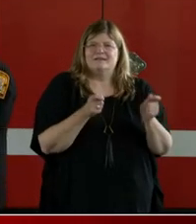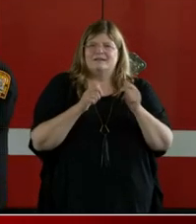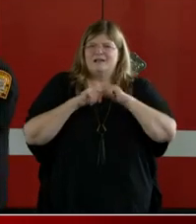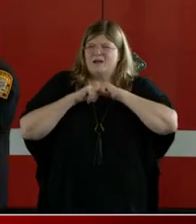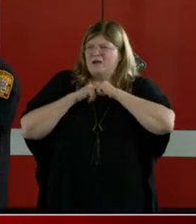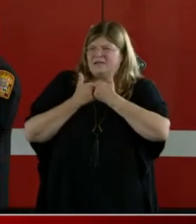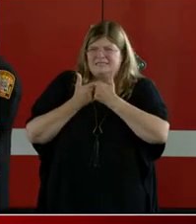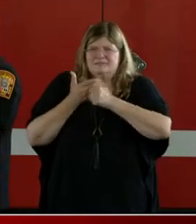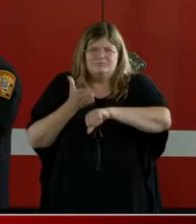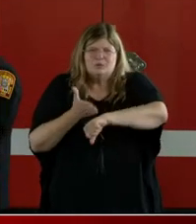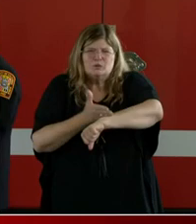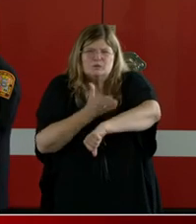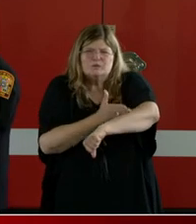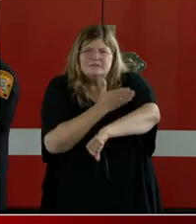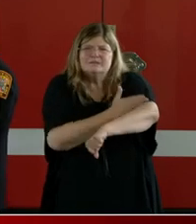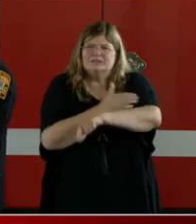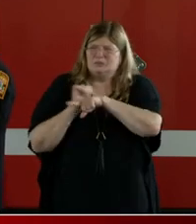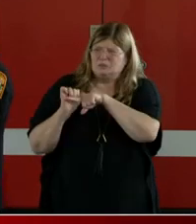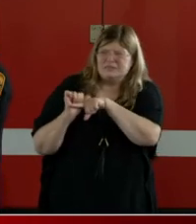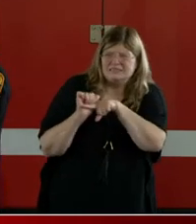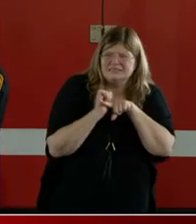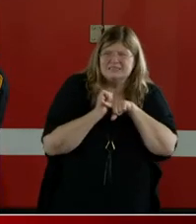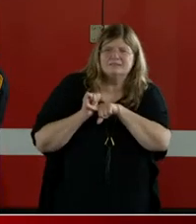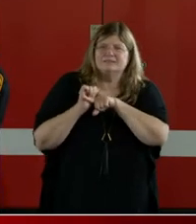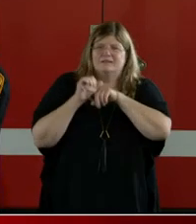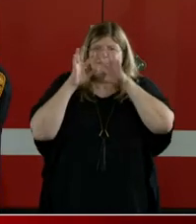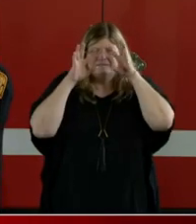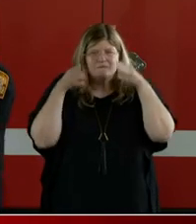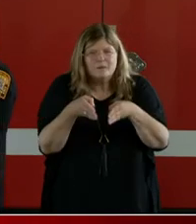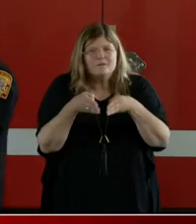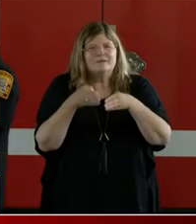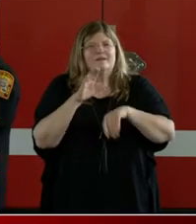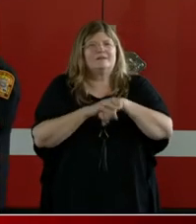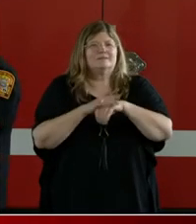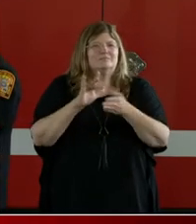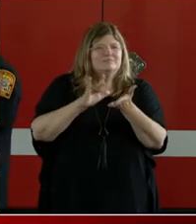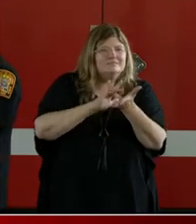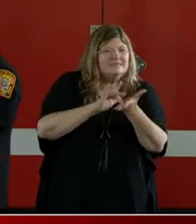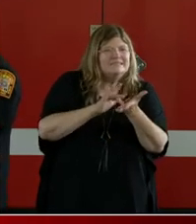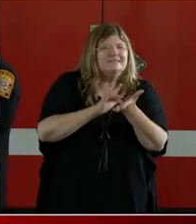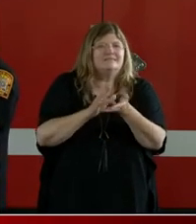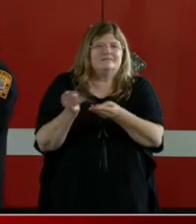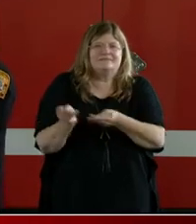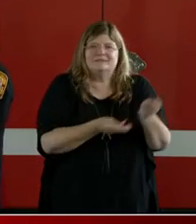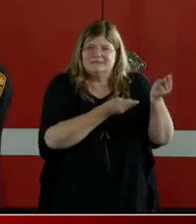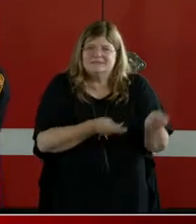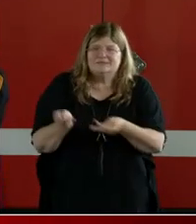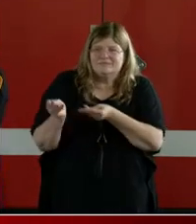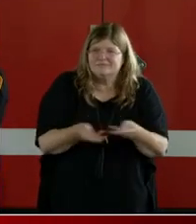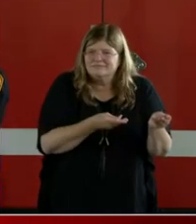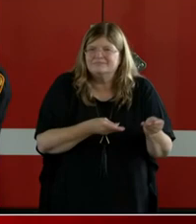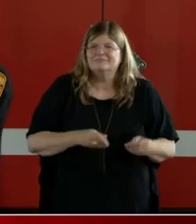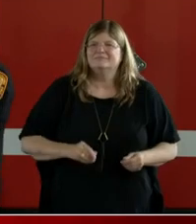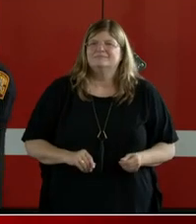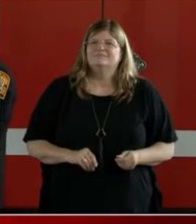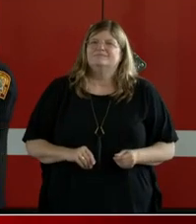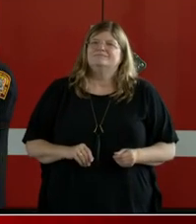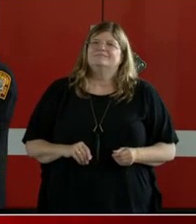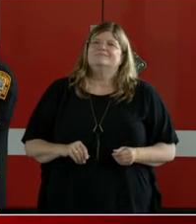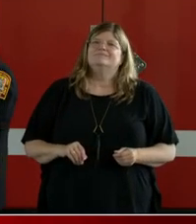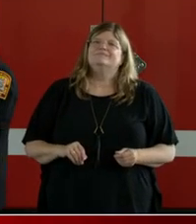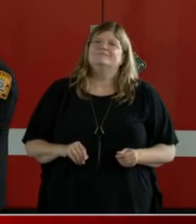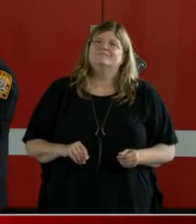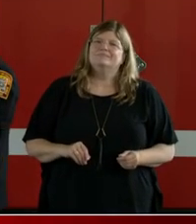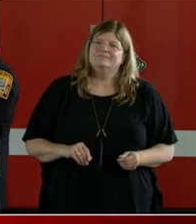training and how we had focused on the medical services. And it was, in his view and in